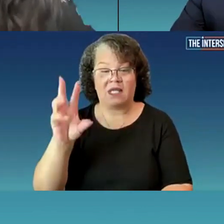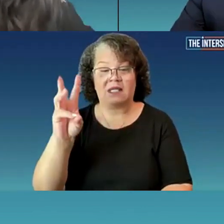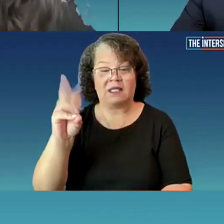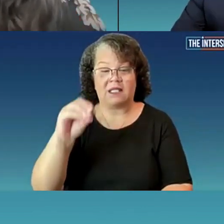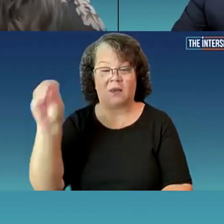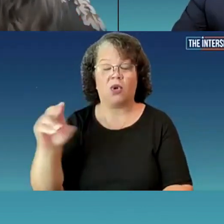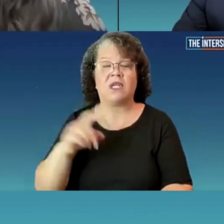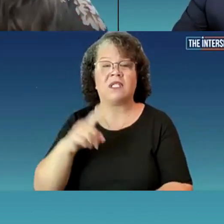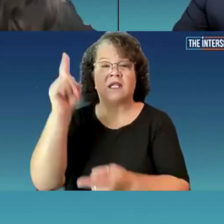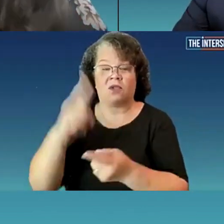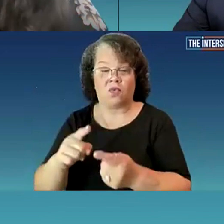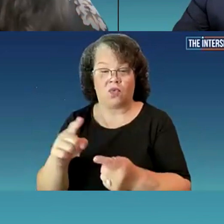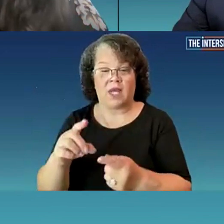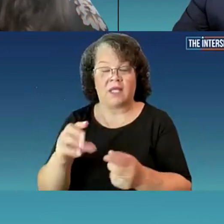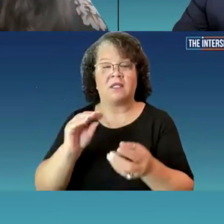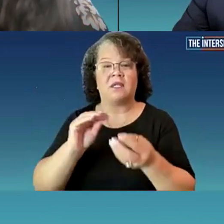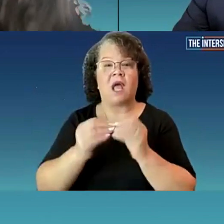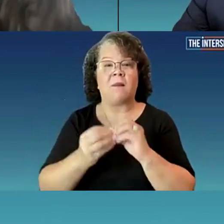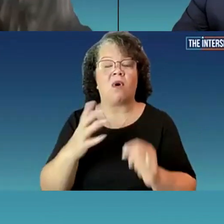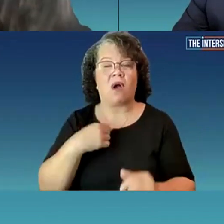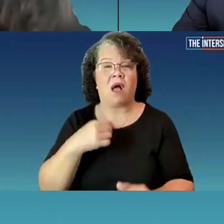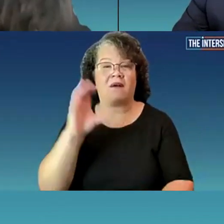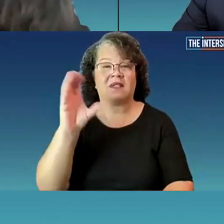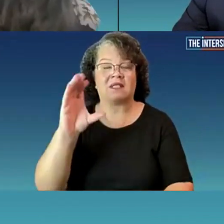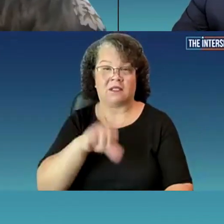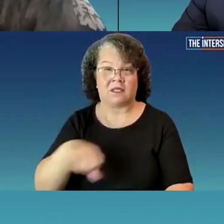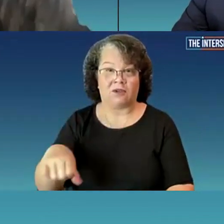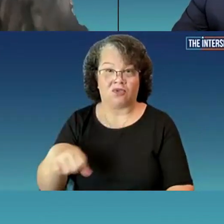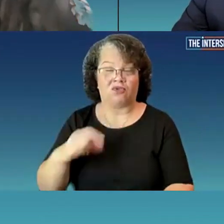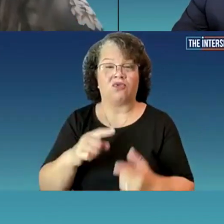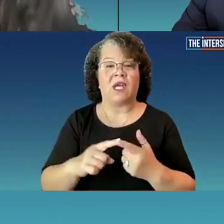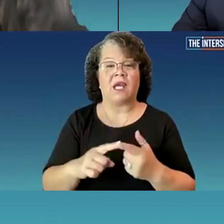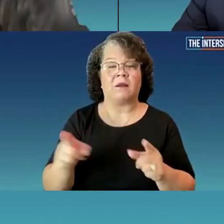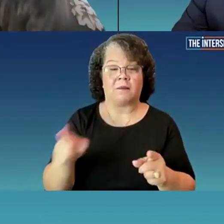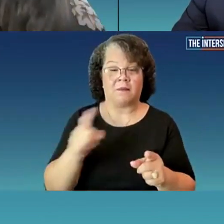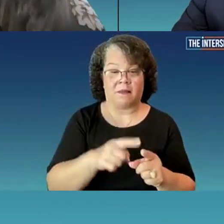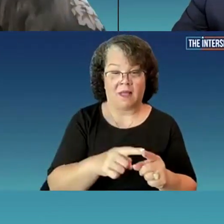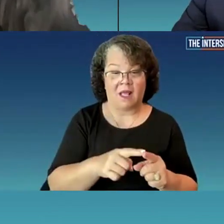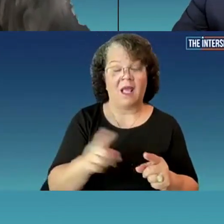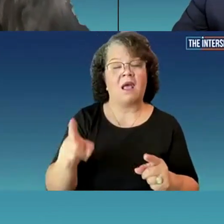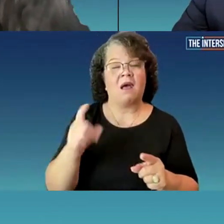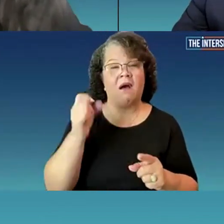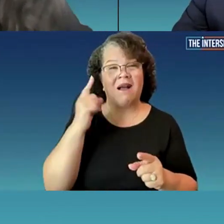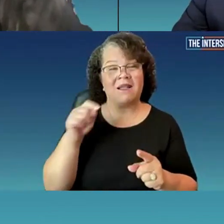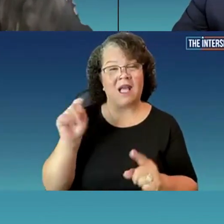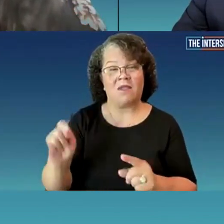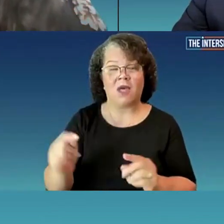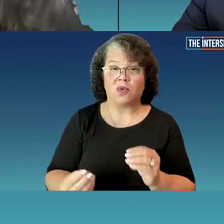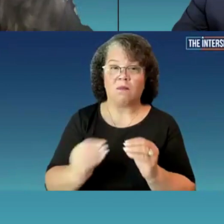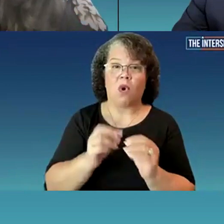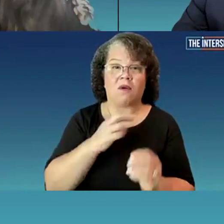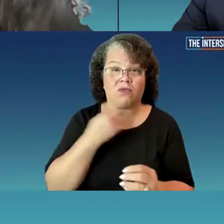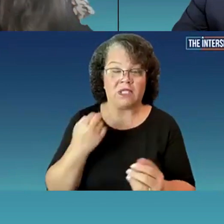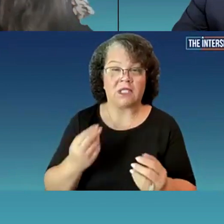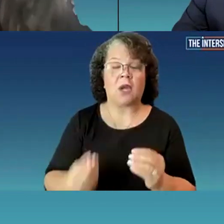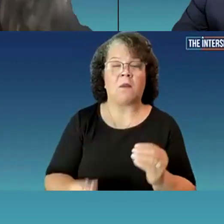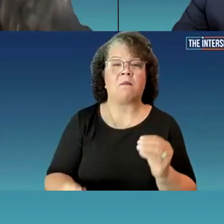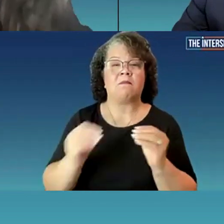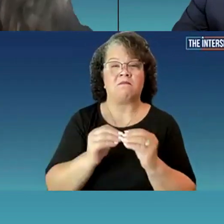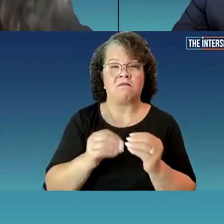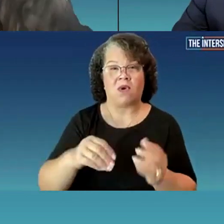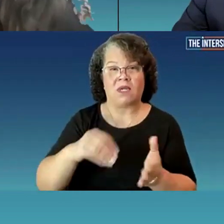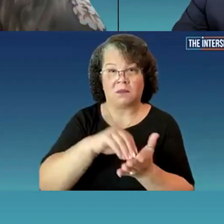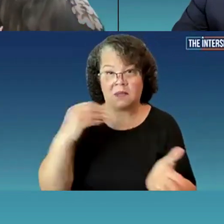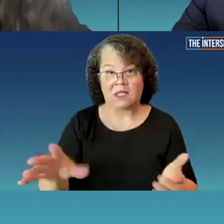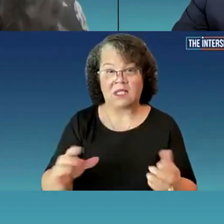are routinely pushed to have a C-section, a riskier procedure, a more expensive procedure, a higher rate of mortality